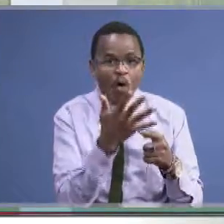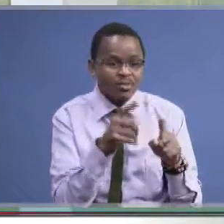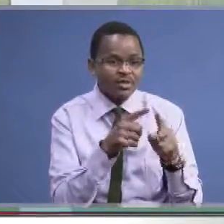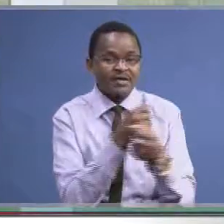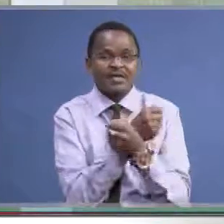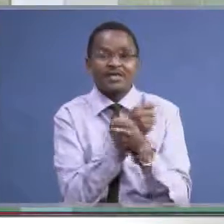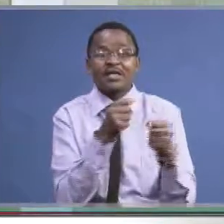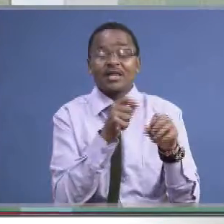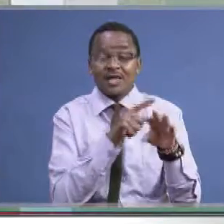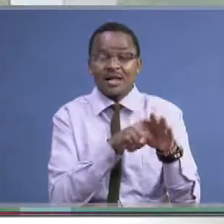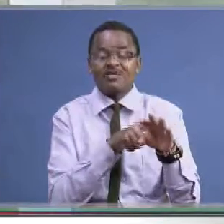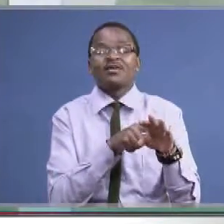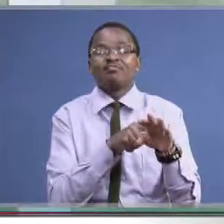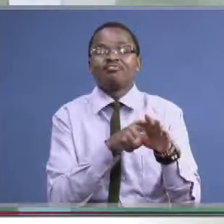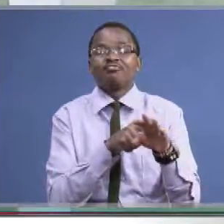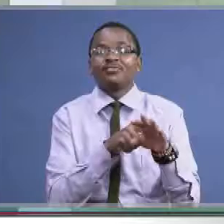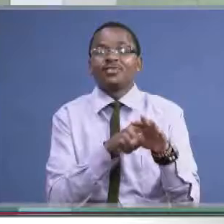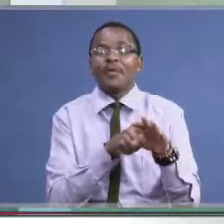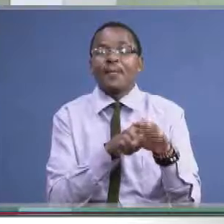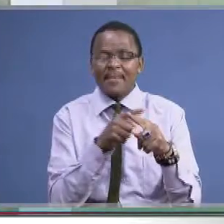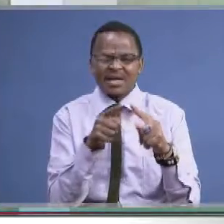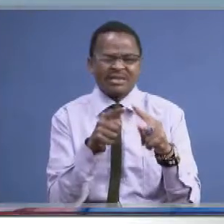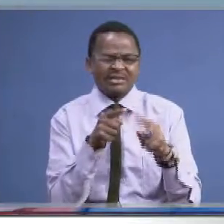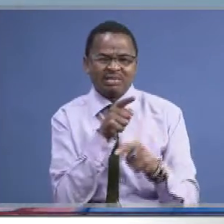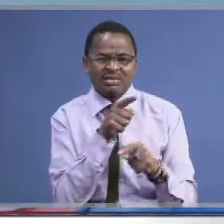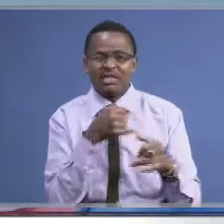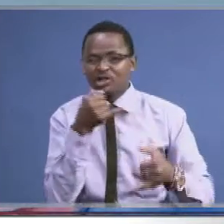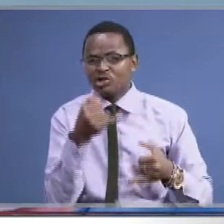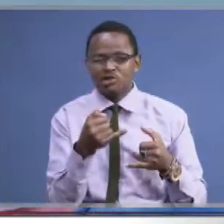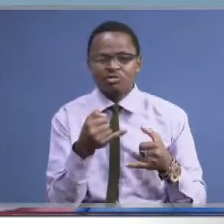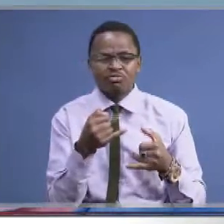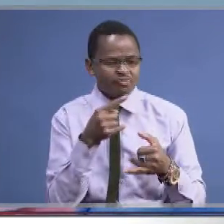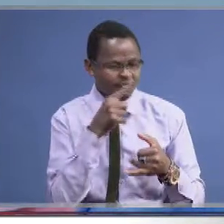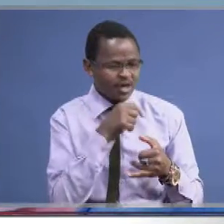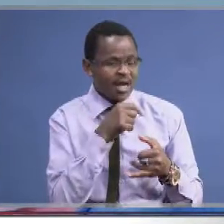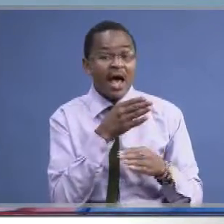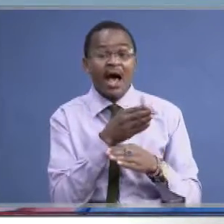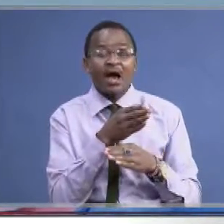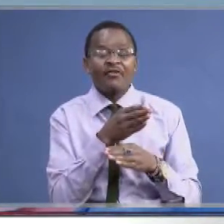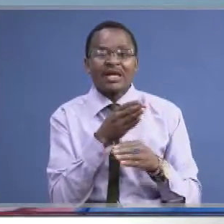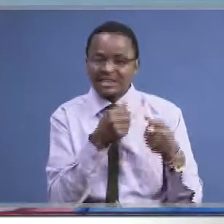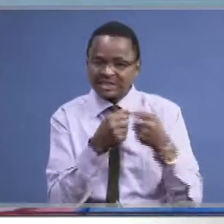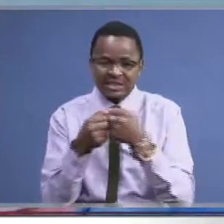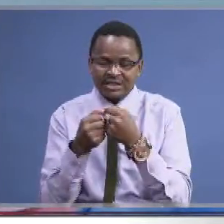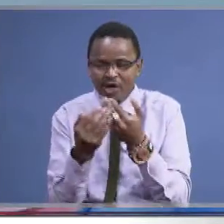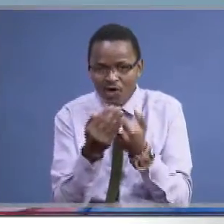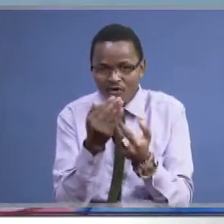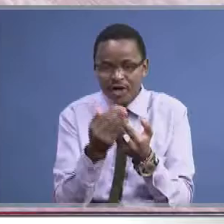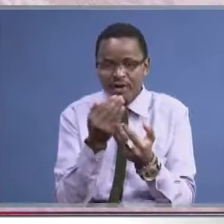marvel at its tiny features. Unfortunately, this joy is short-lived as they begin to face the challenges of